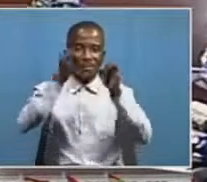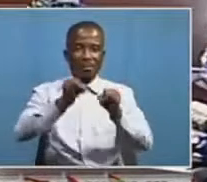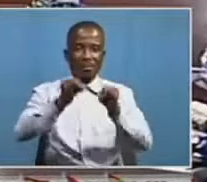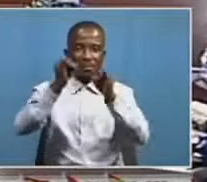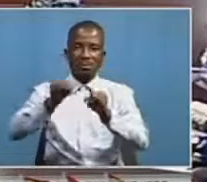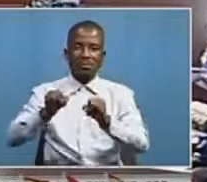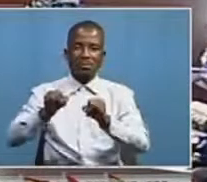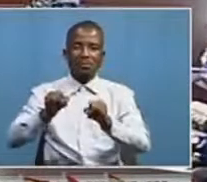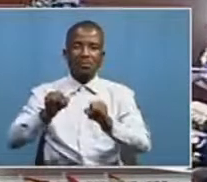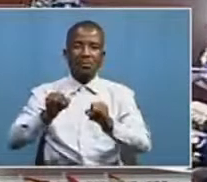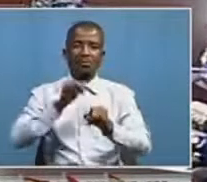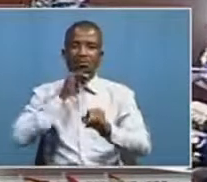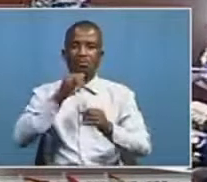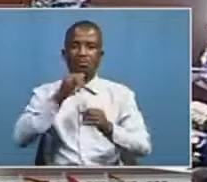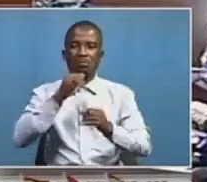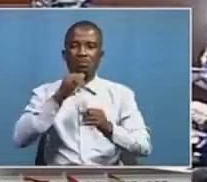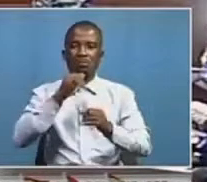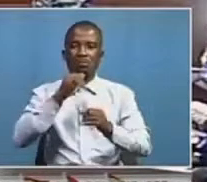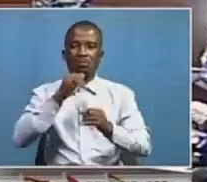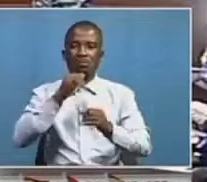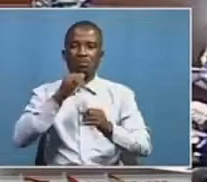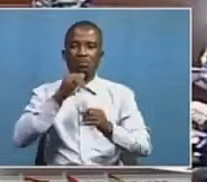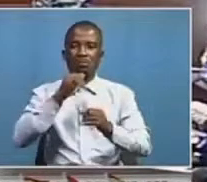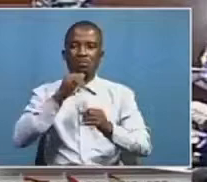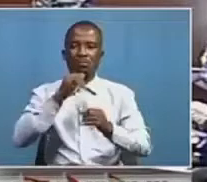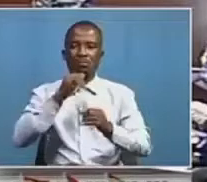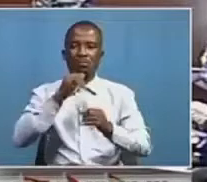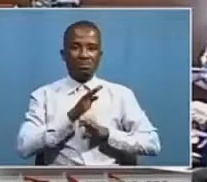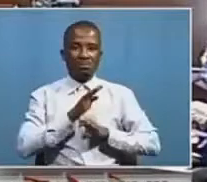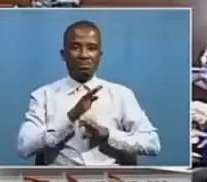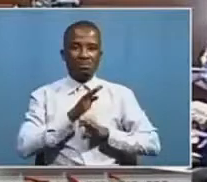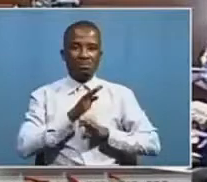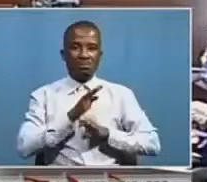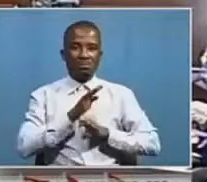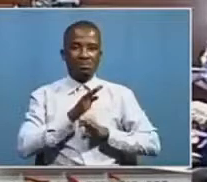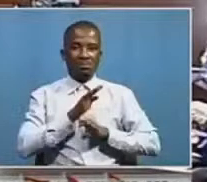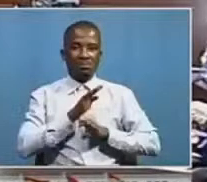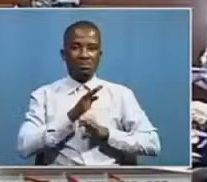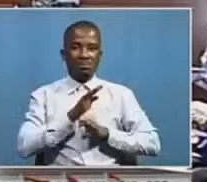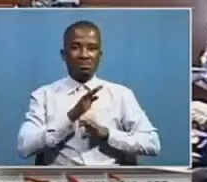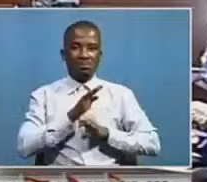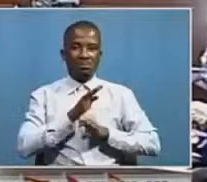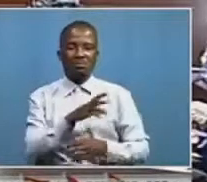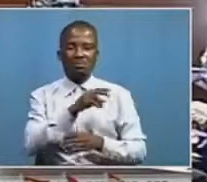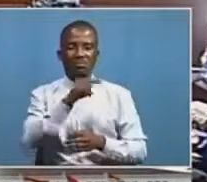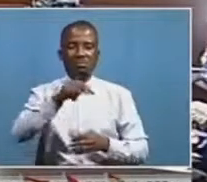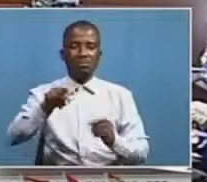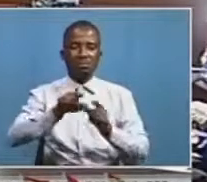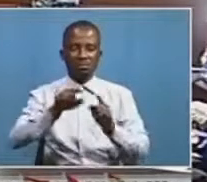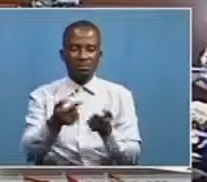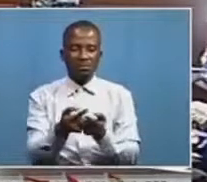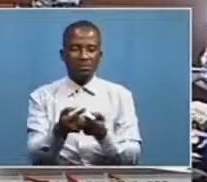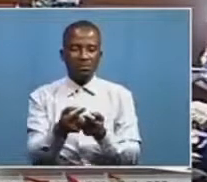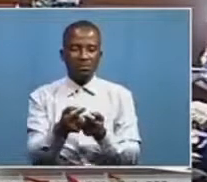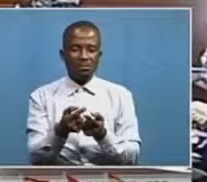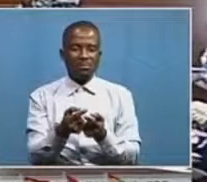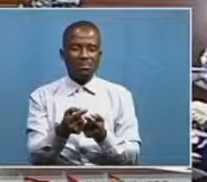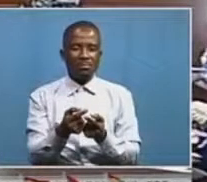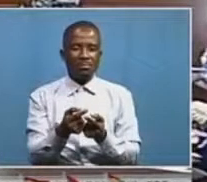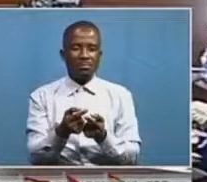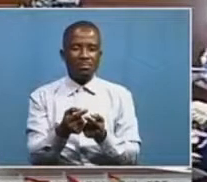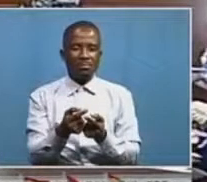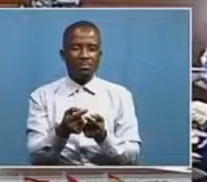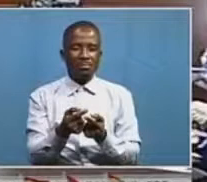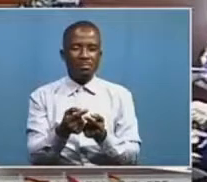were not challenged. The results were certified by agents of the petitioner and the second respondent. According to Exhibit E, out of